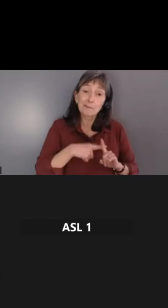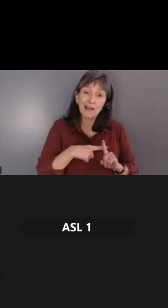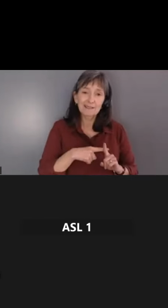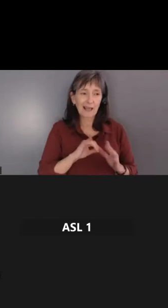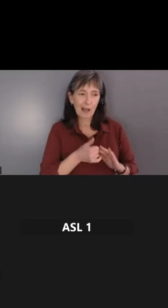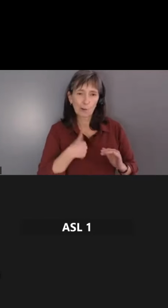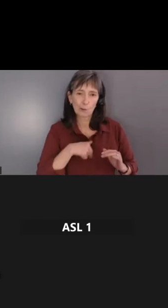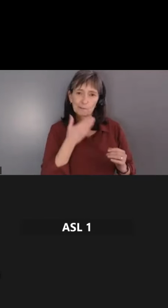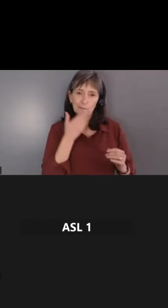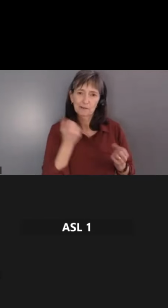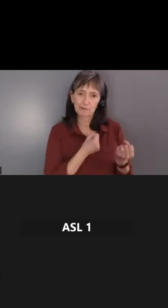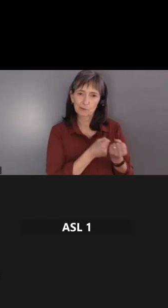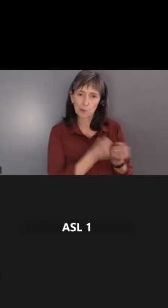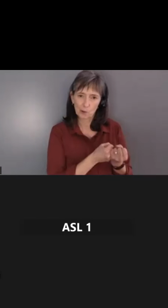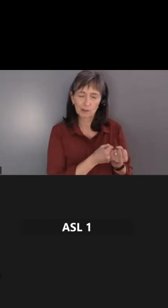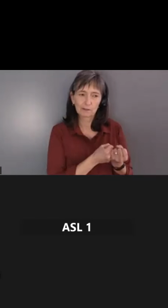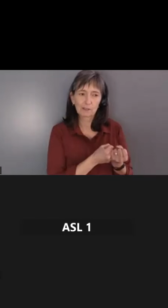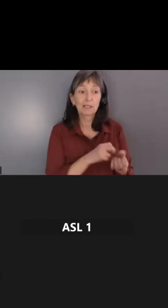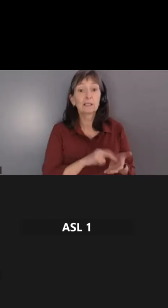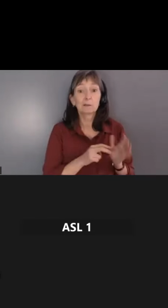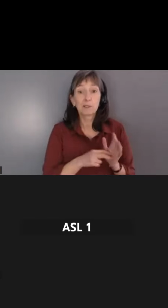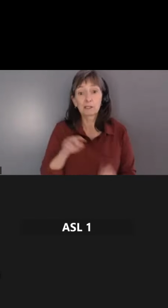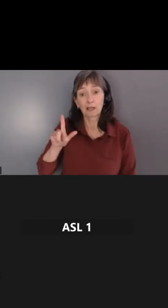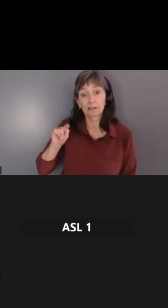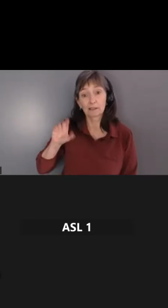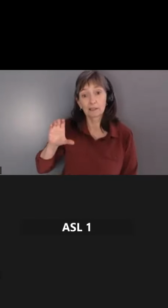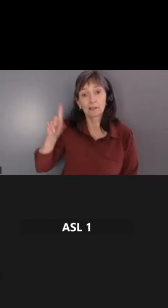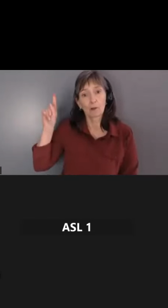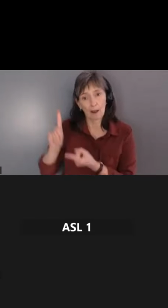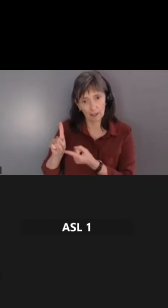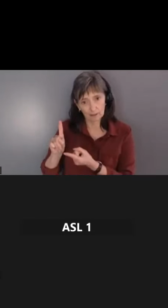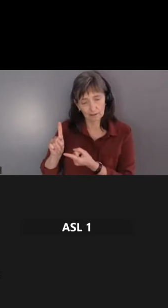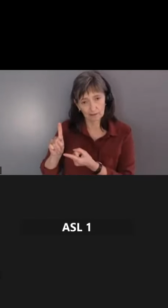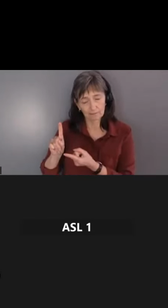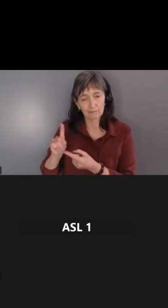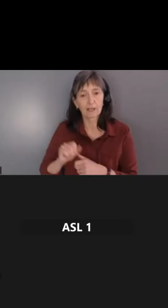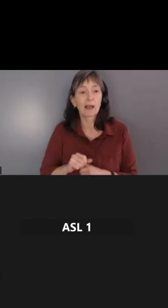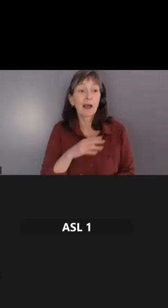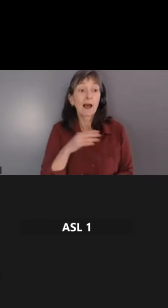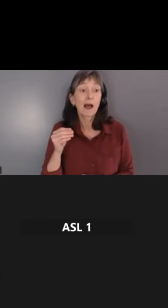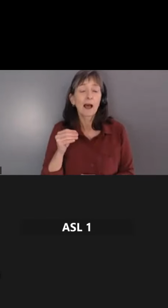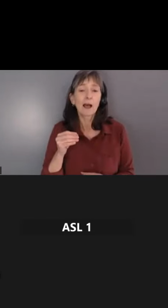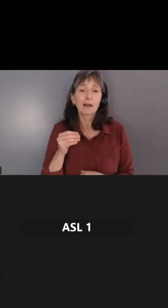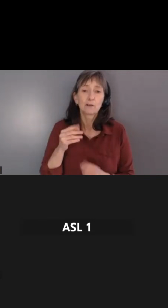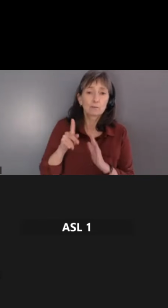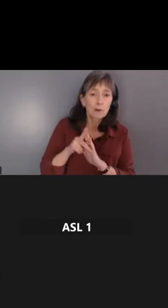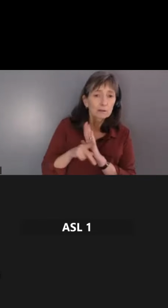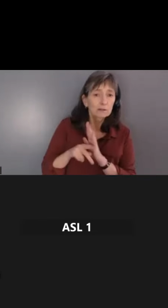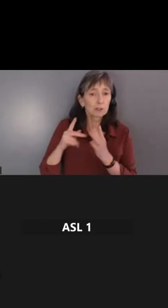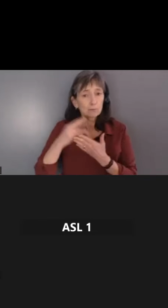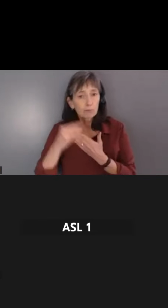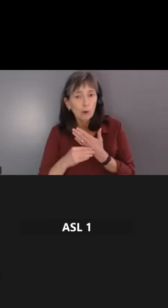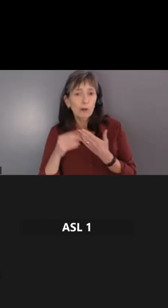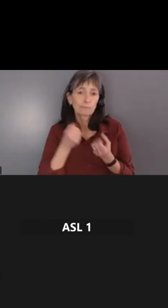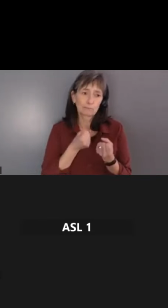unnecessary long-term care home admissions and support policies and programs that promote aging in the right place at the individual, local,